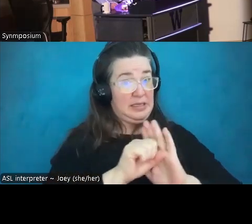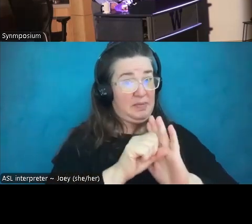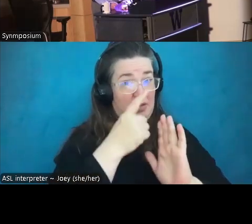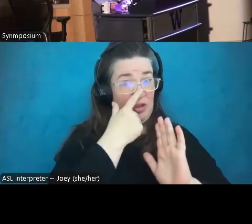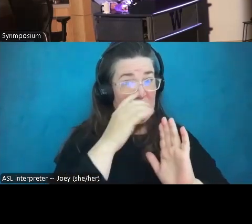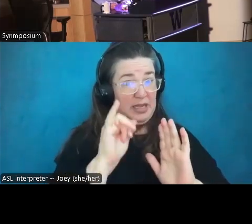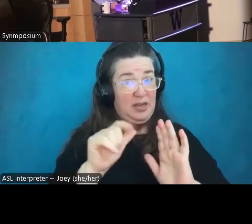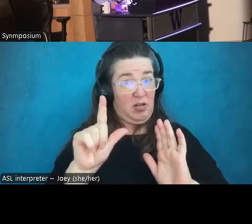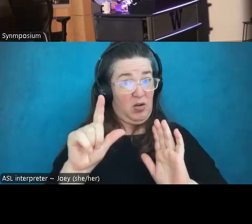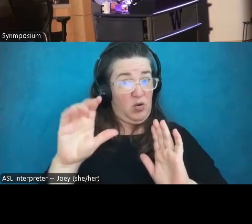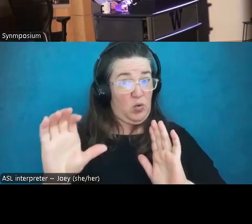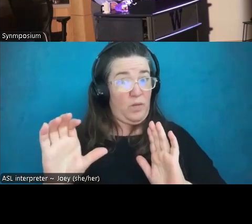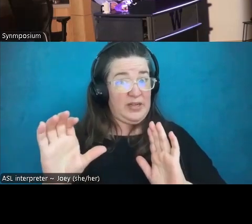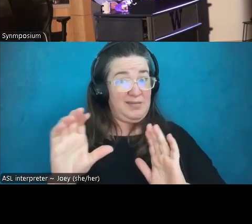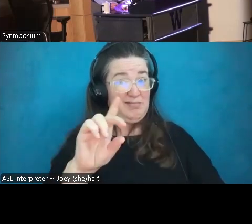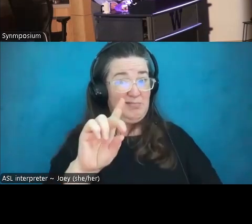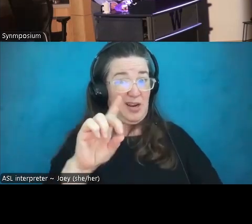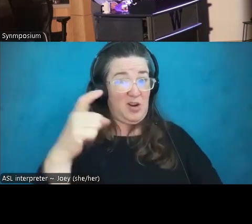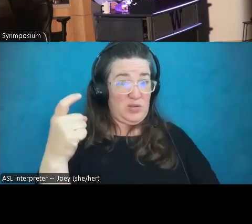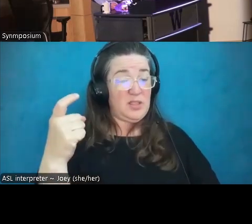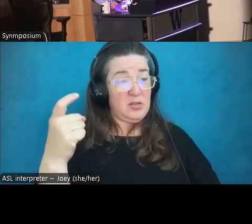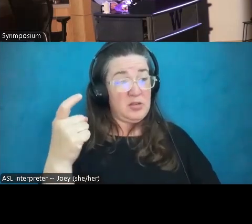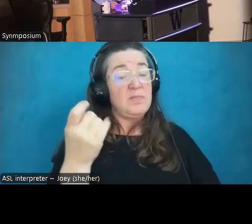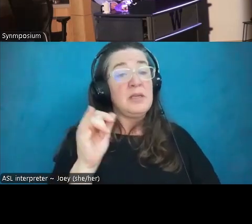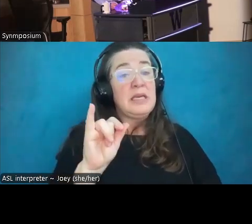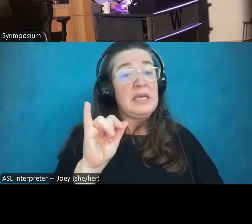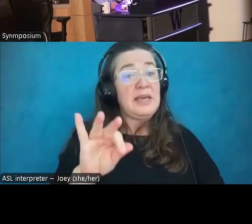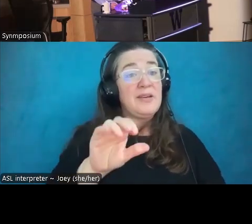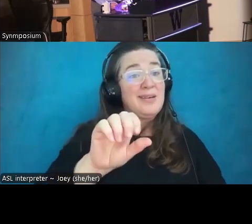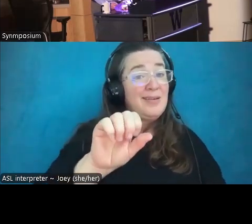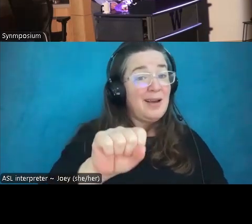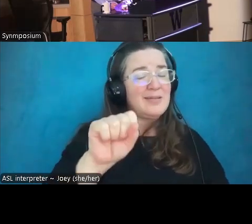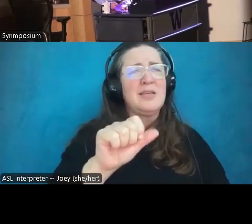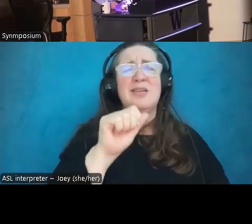so, very important, don't wait forever to tell the patient that,